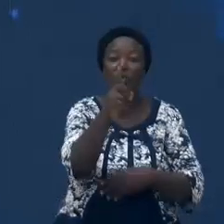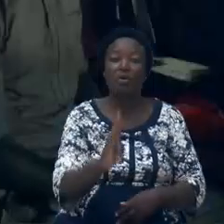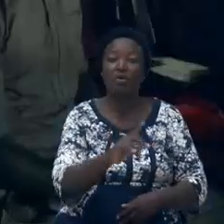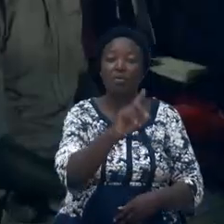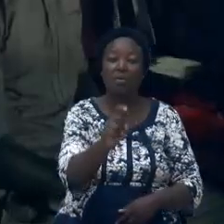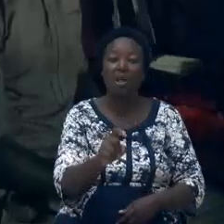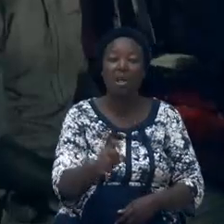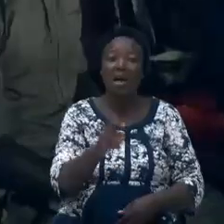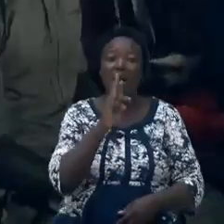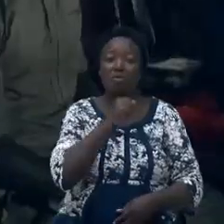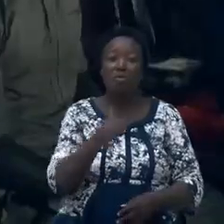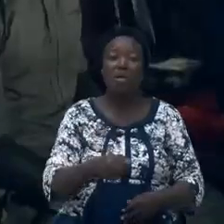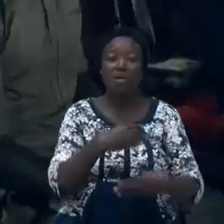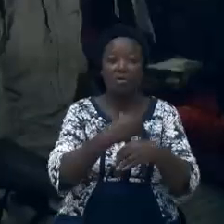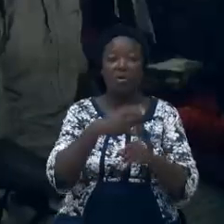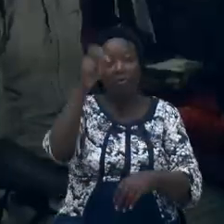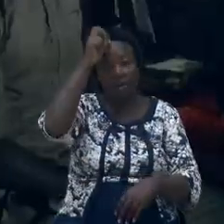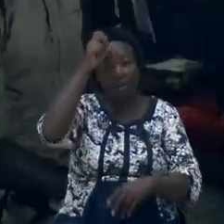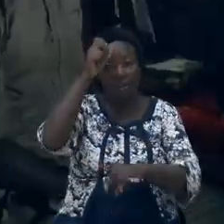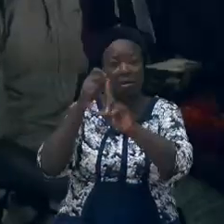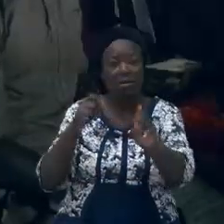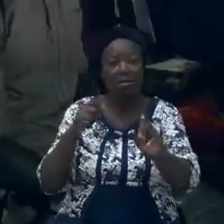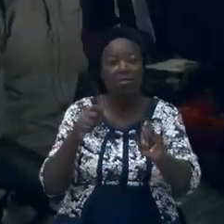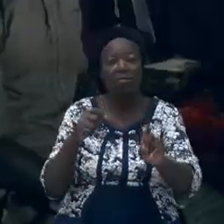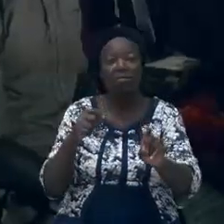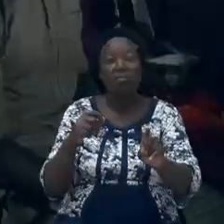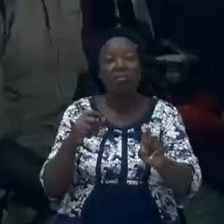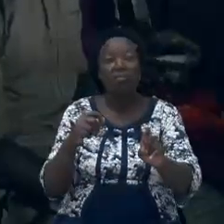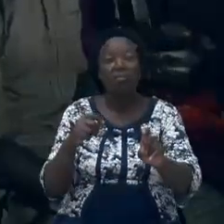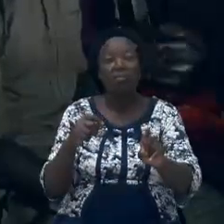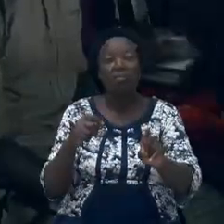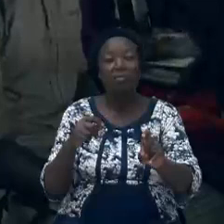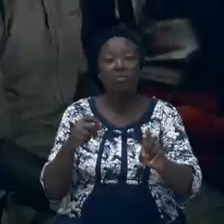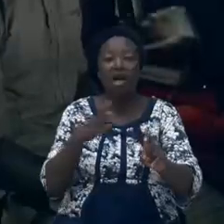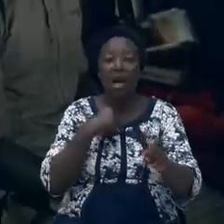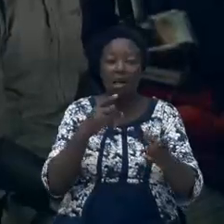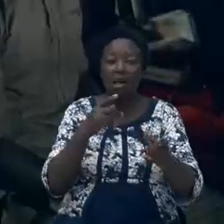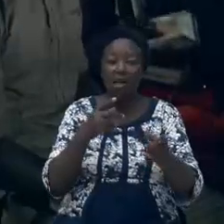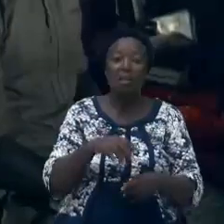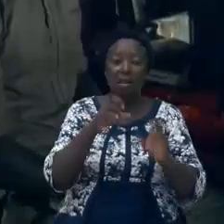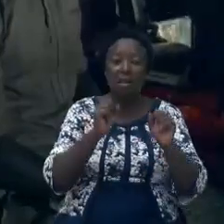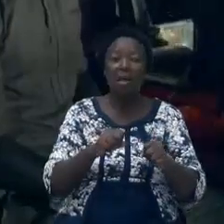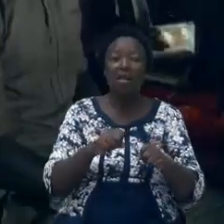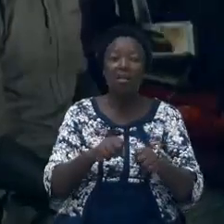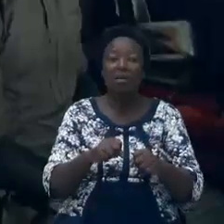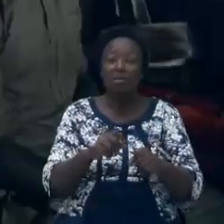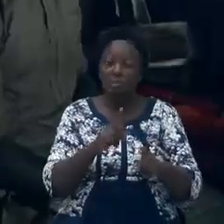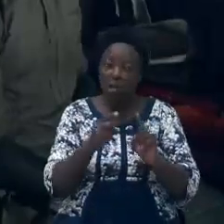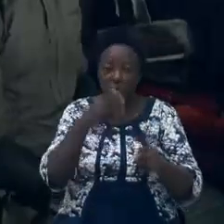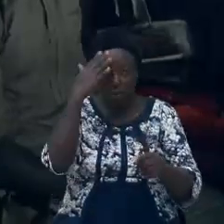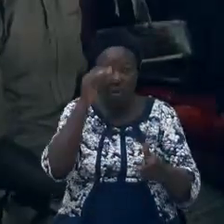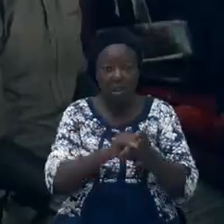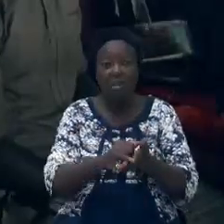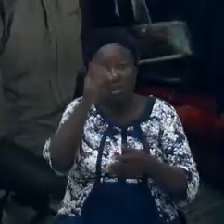right? Are you a creature of God? Are you a creature of Satan? And